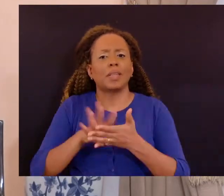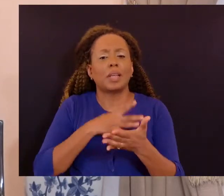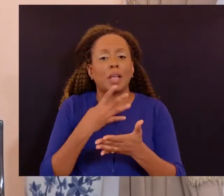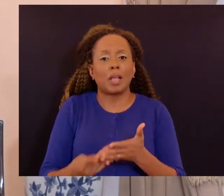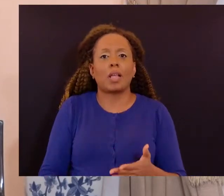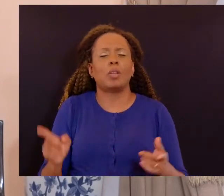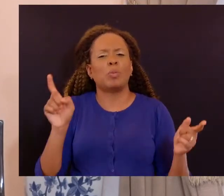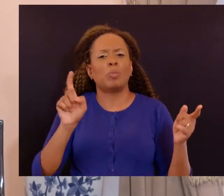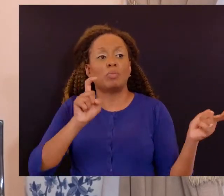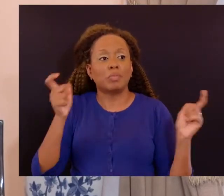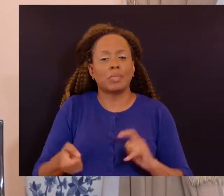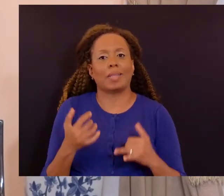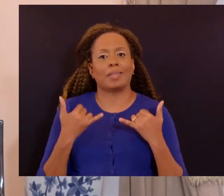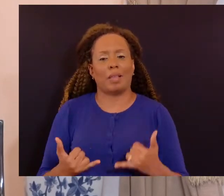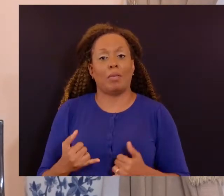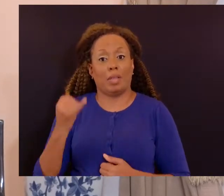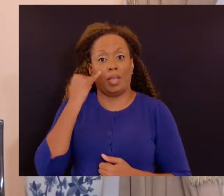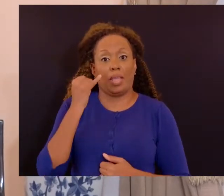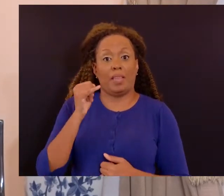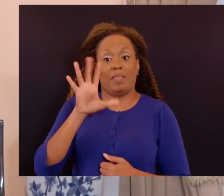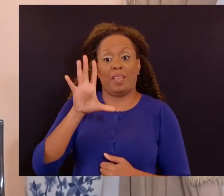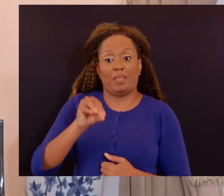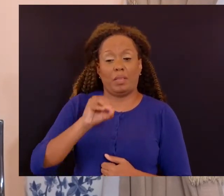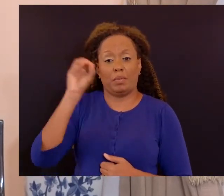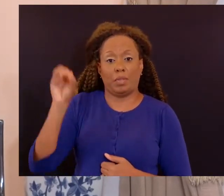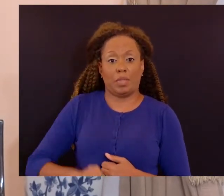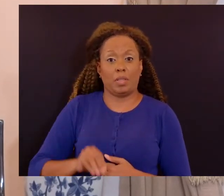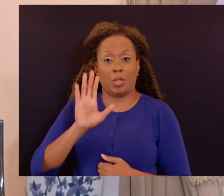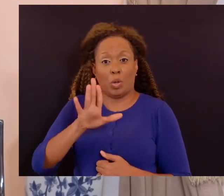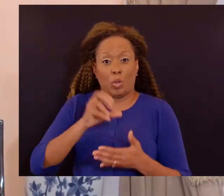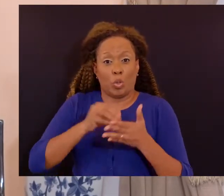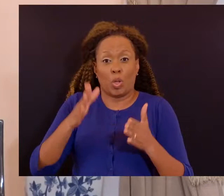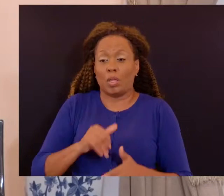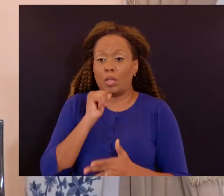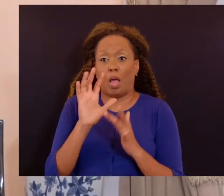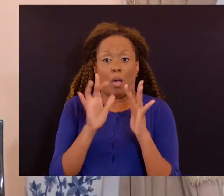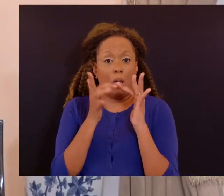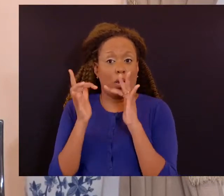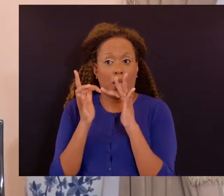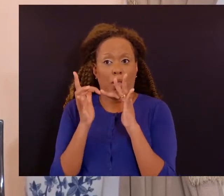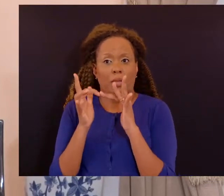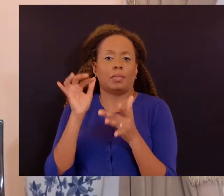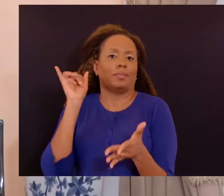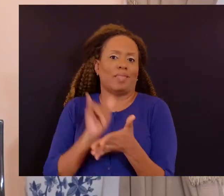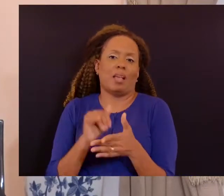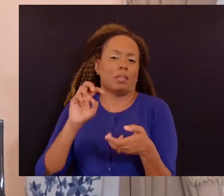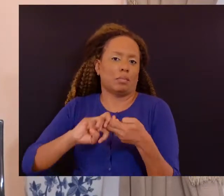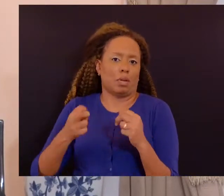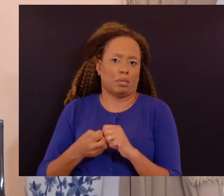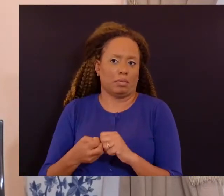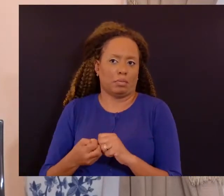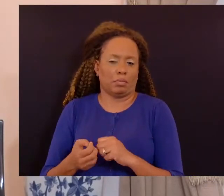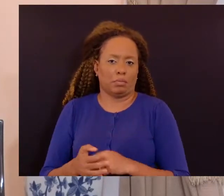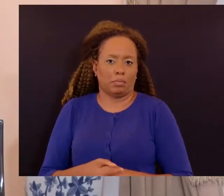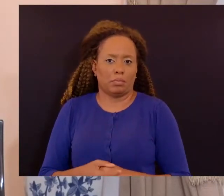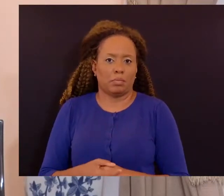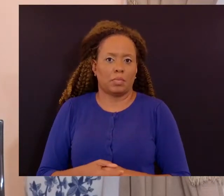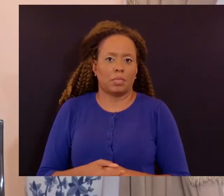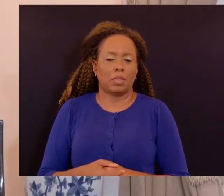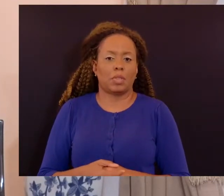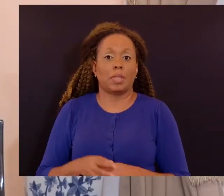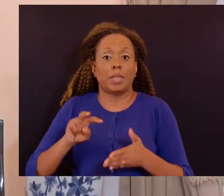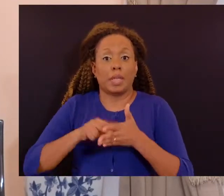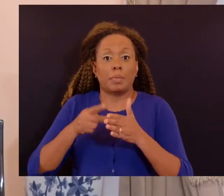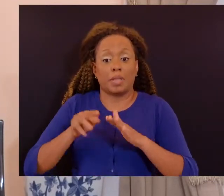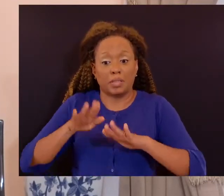it now. Because if 50% of your children have not been online, we got a problem. So therefore, I need to get those children in school